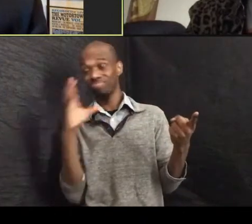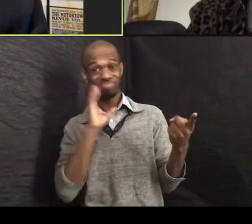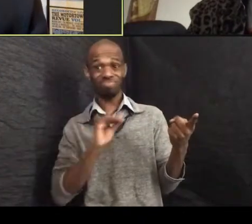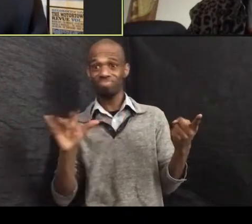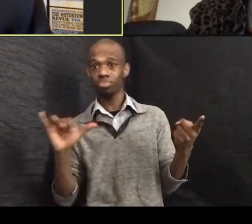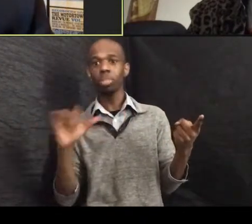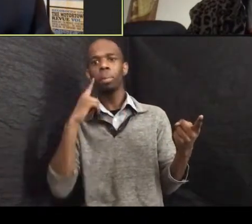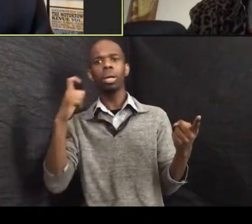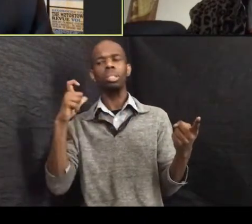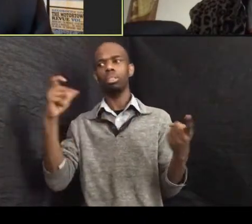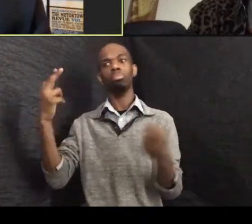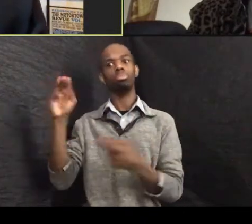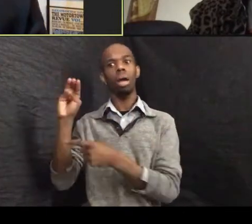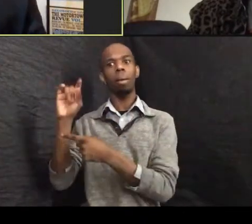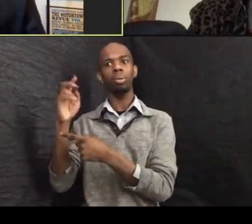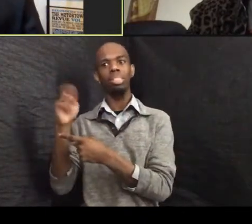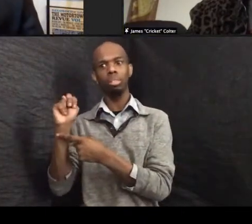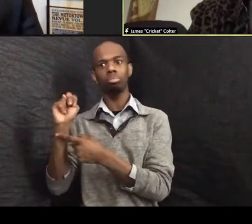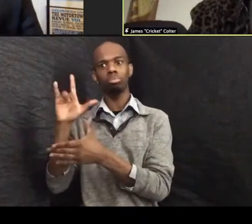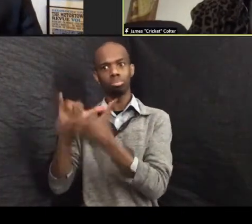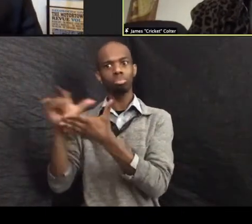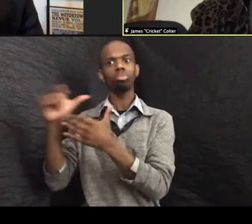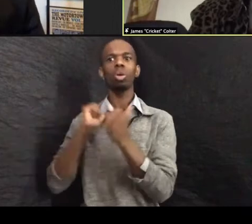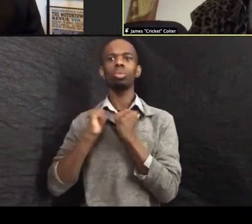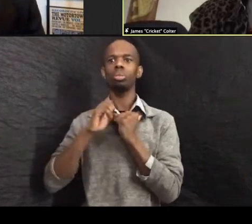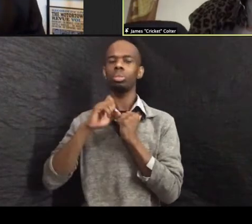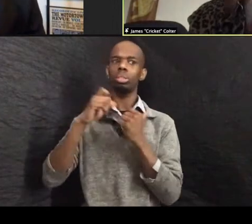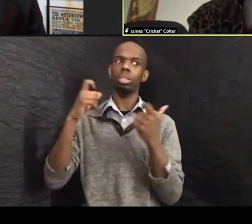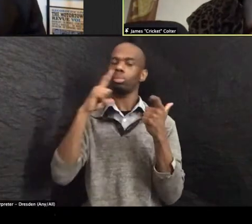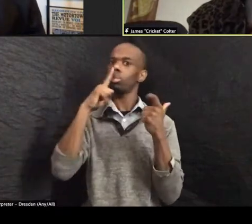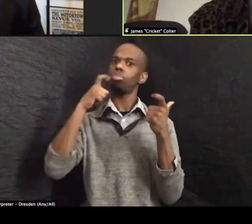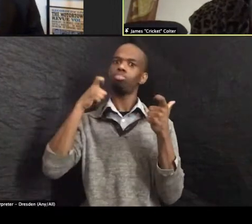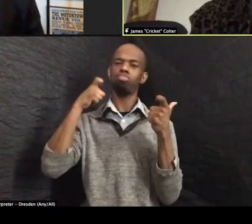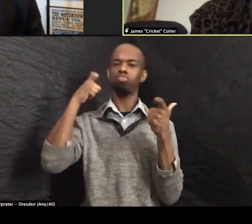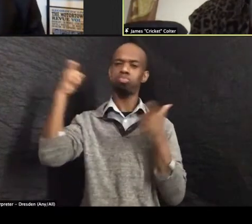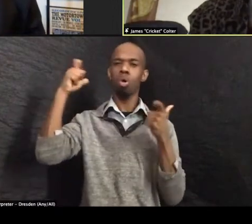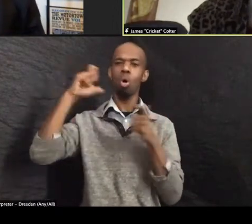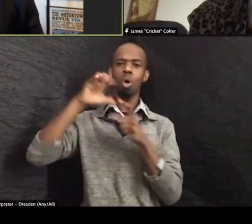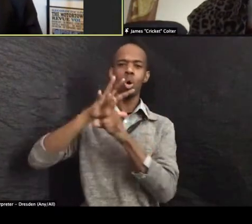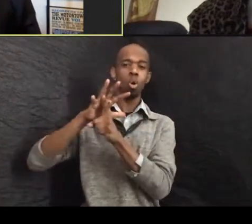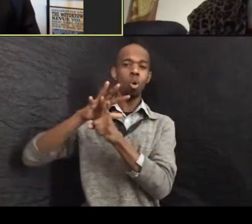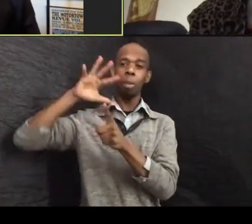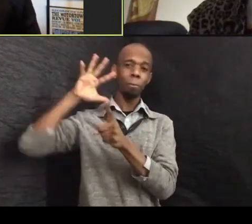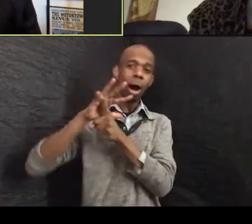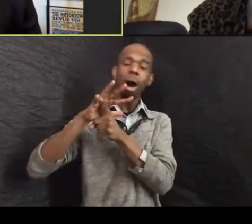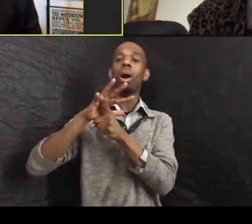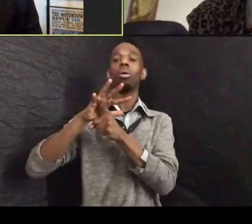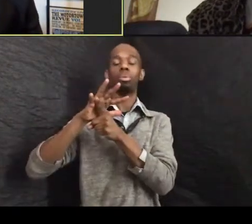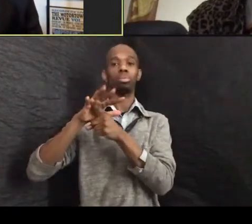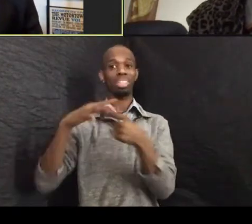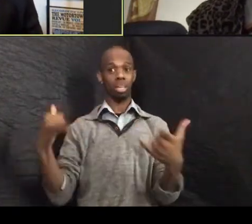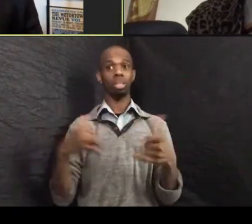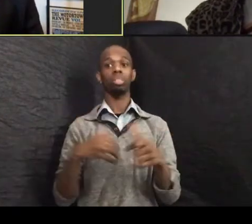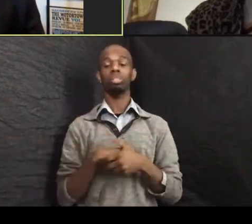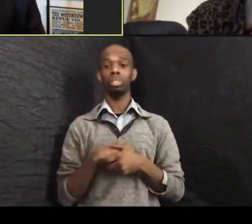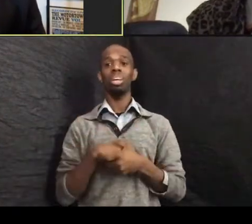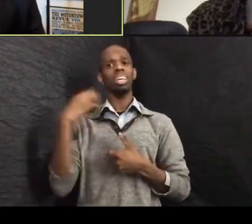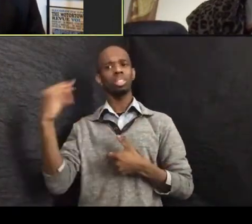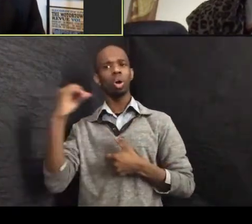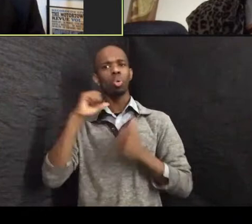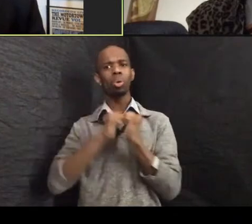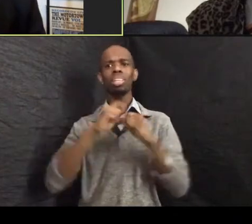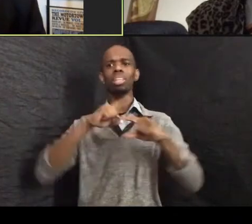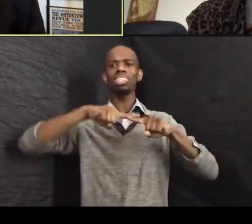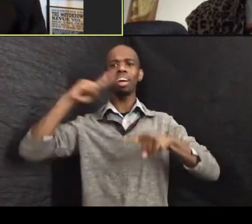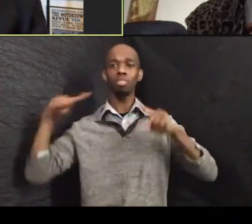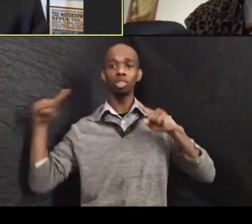hit maybe ever, right? Yeah. So we as a cast were, you know, that's the thing that we're talking about now in terms of diversity and inclusion. Yeah, the people on stage can